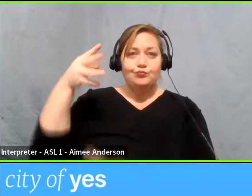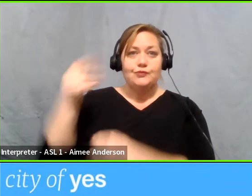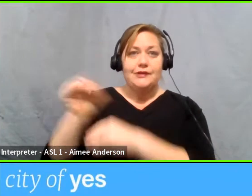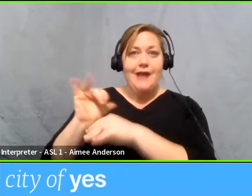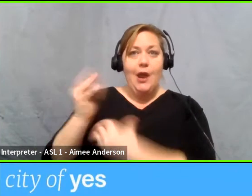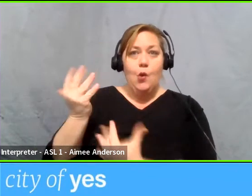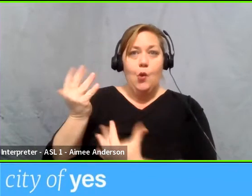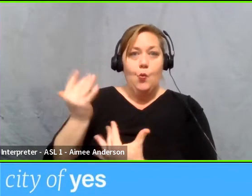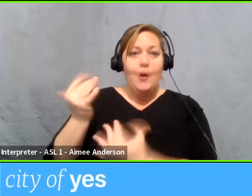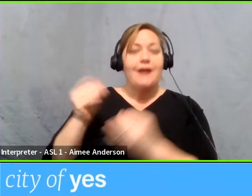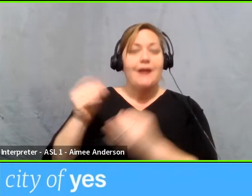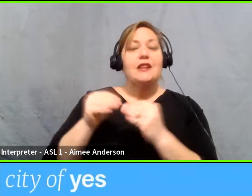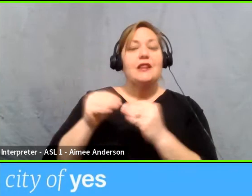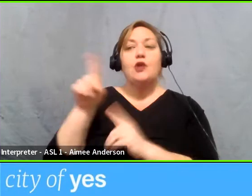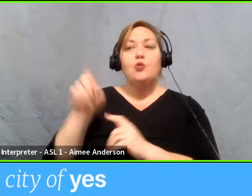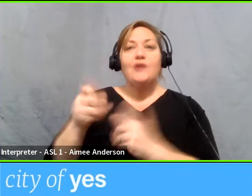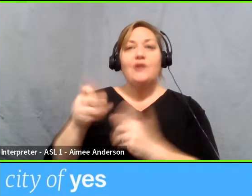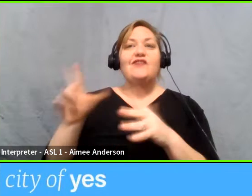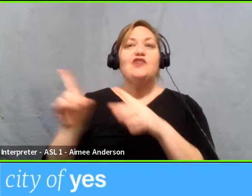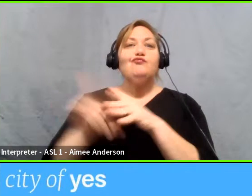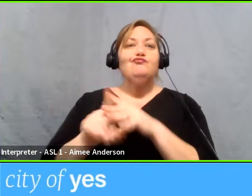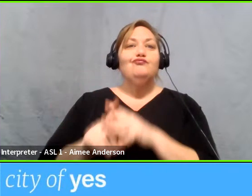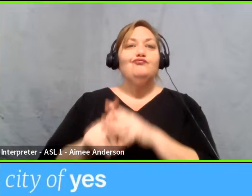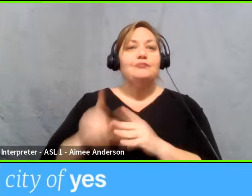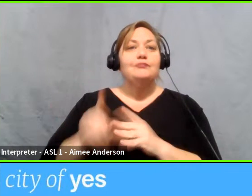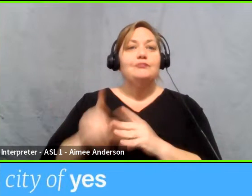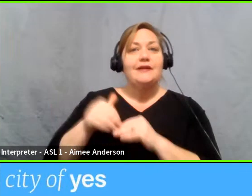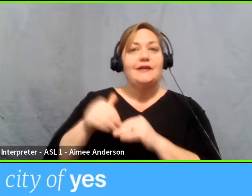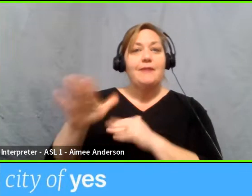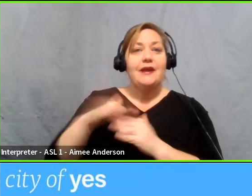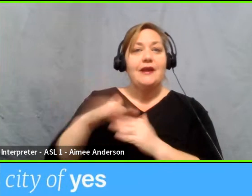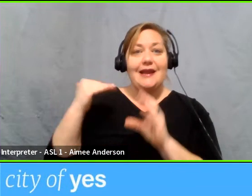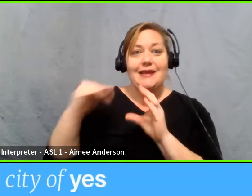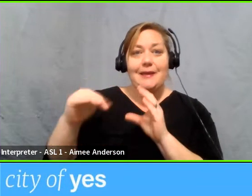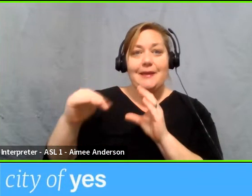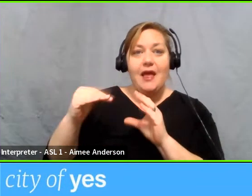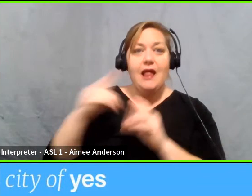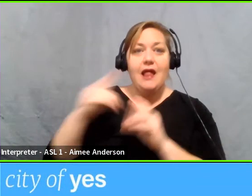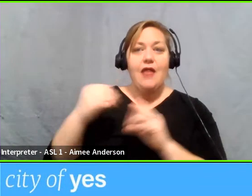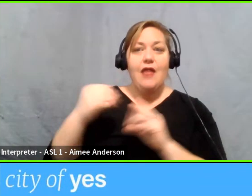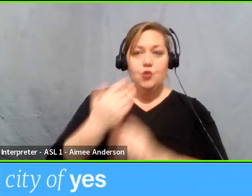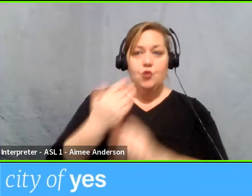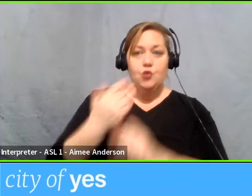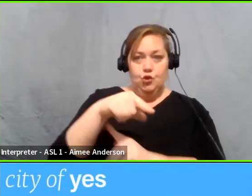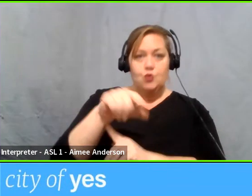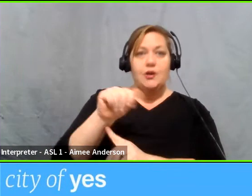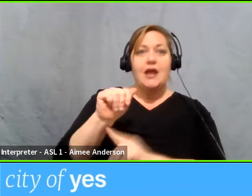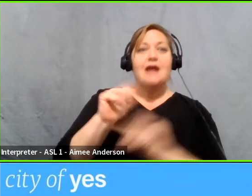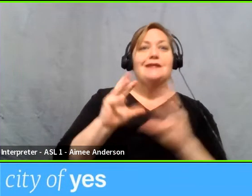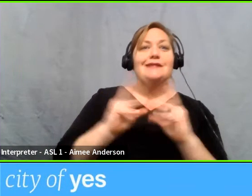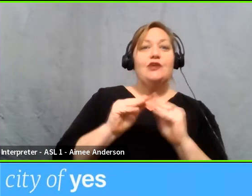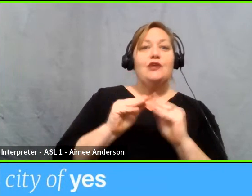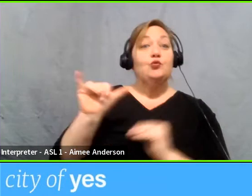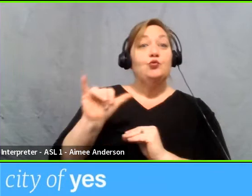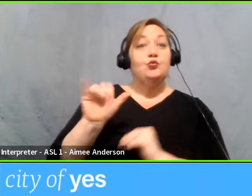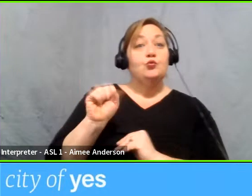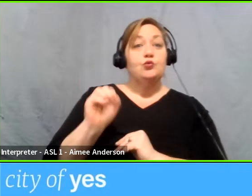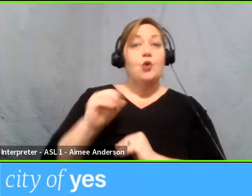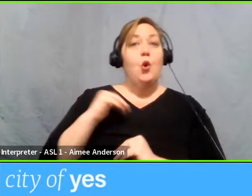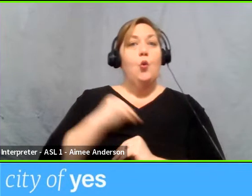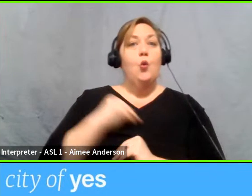few questions have already been submitted over email and through the Q&A. So we are going to